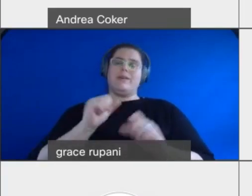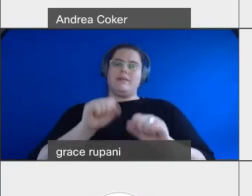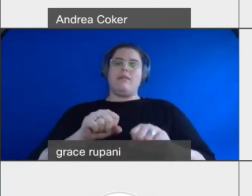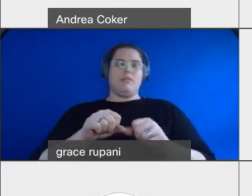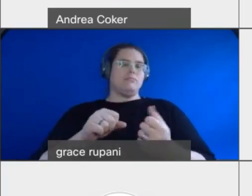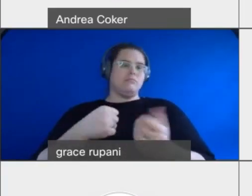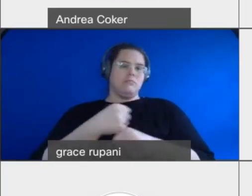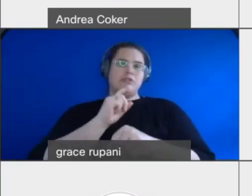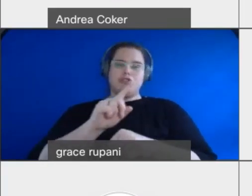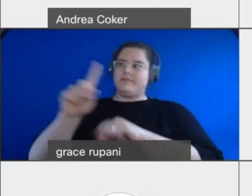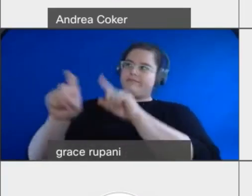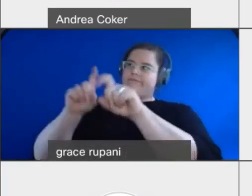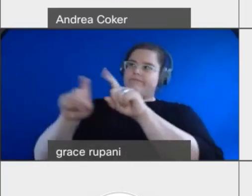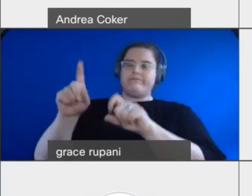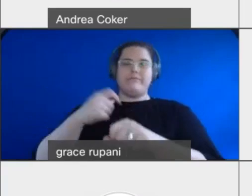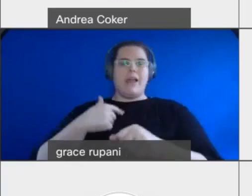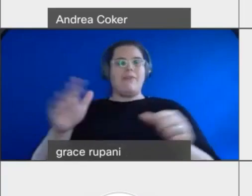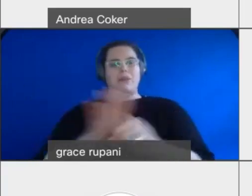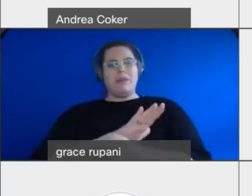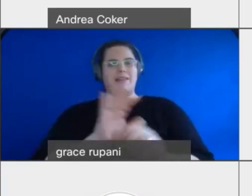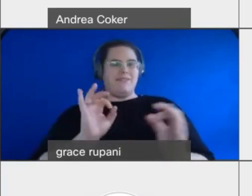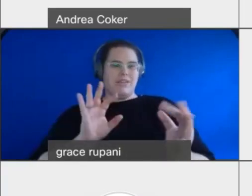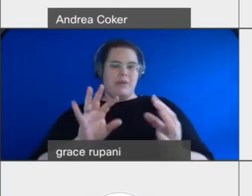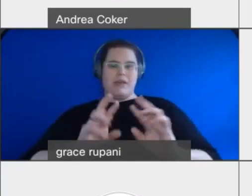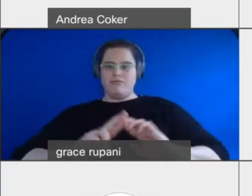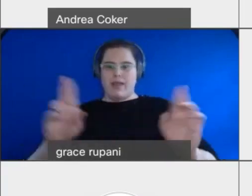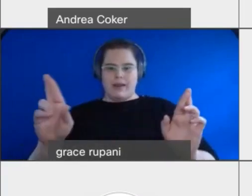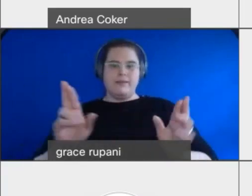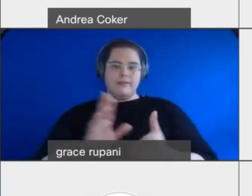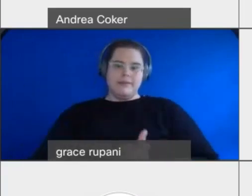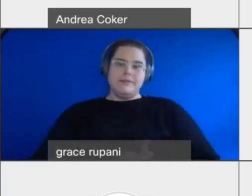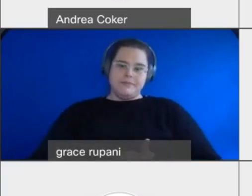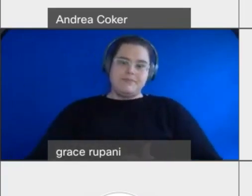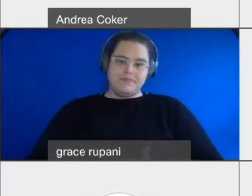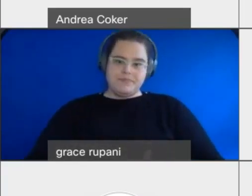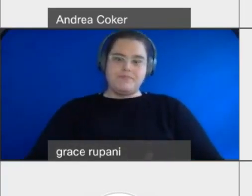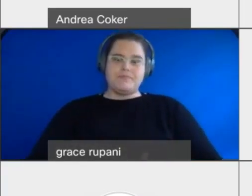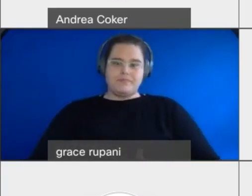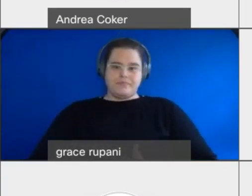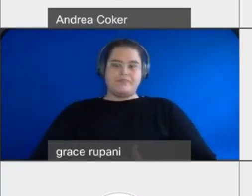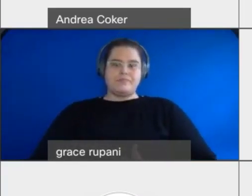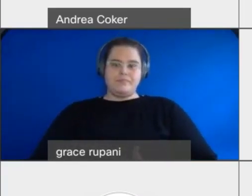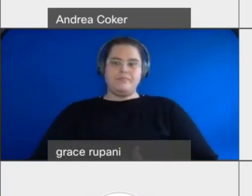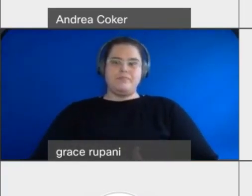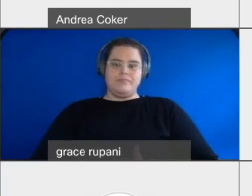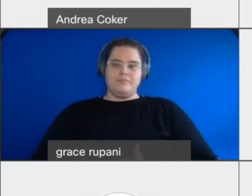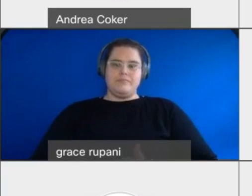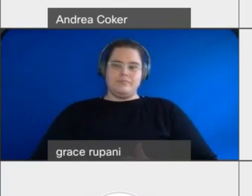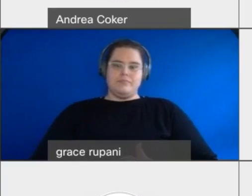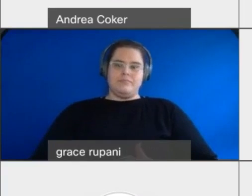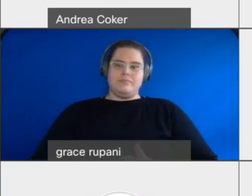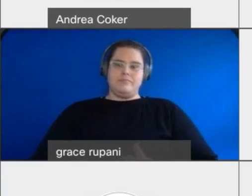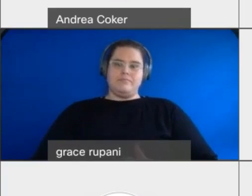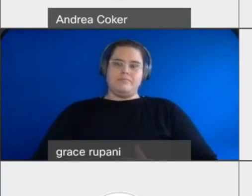complete feedback as we can provide. As I say, this is an ever shifting, the ground is